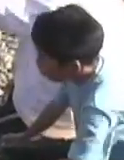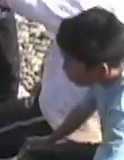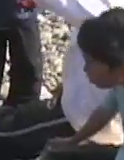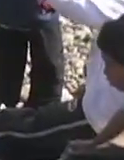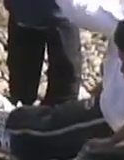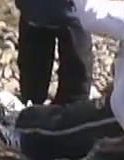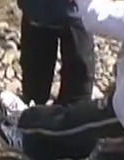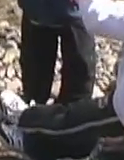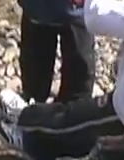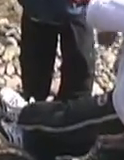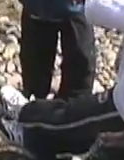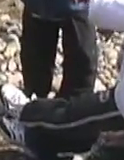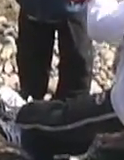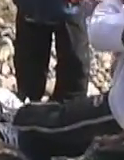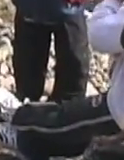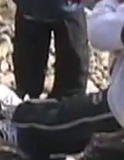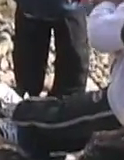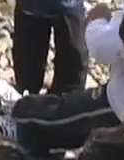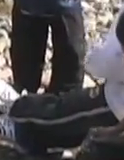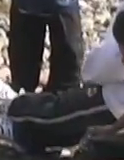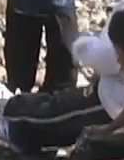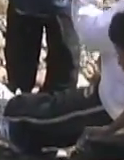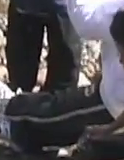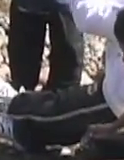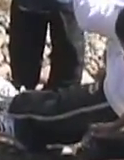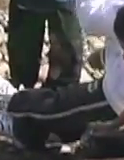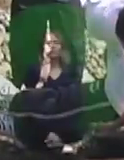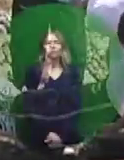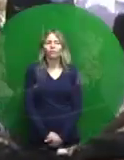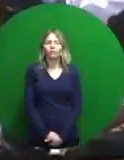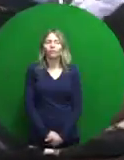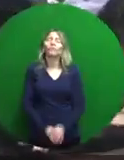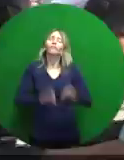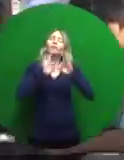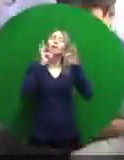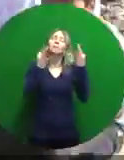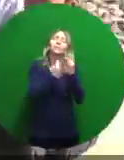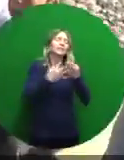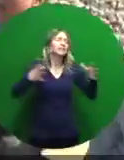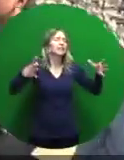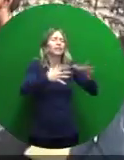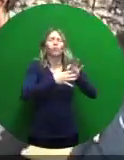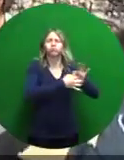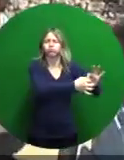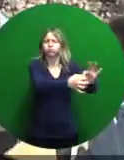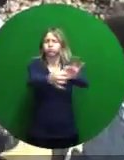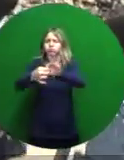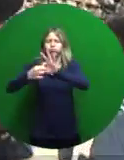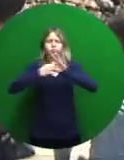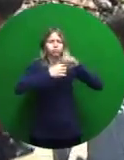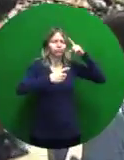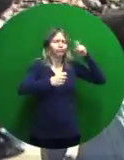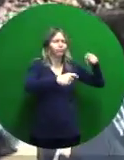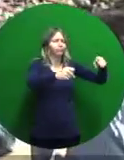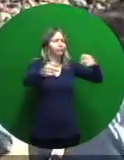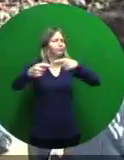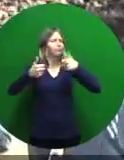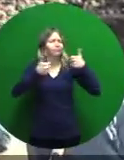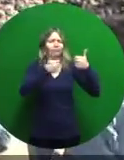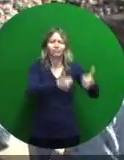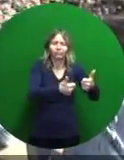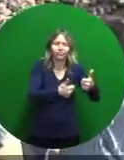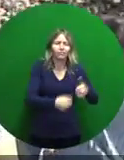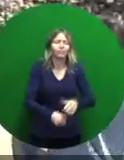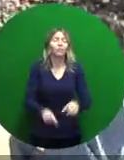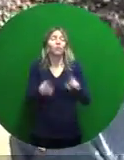kasi winingin doon ni tema na agawin ito sa na ayun. Yes, they all get along with the whole family, including the